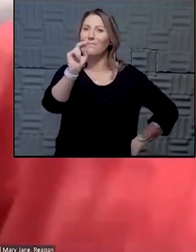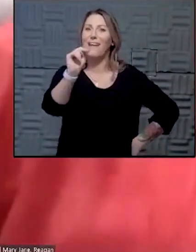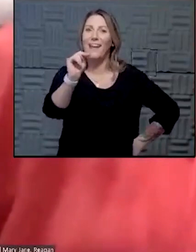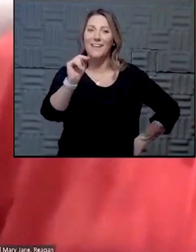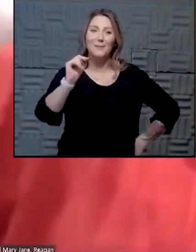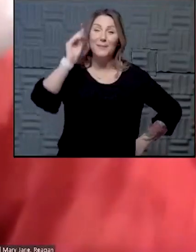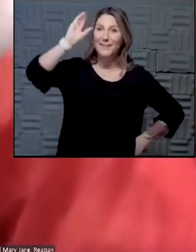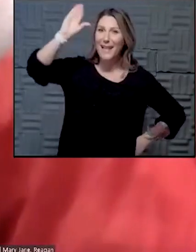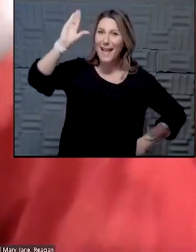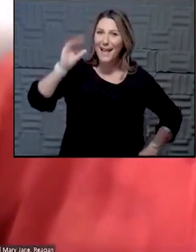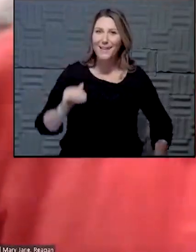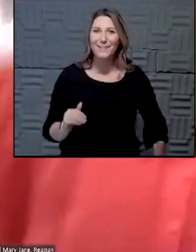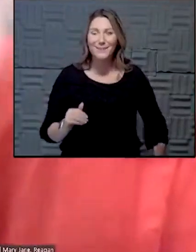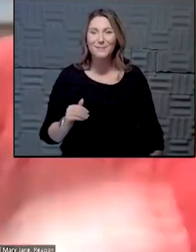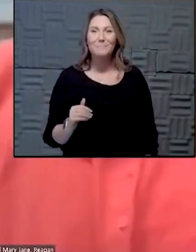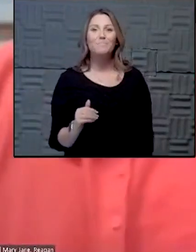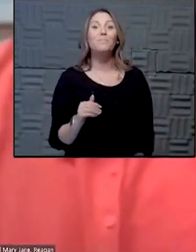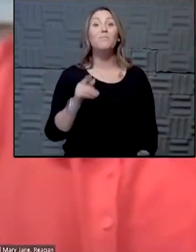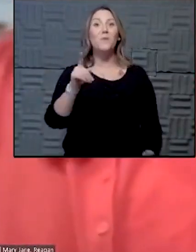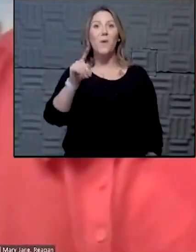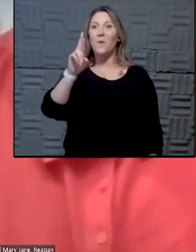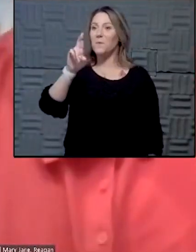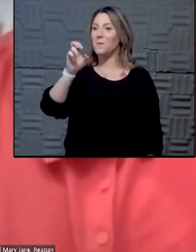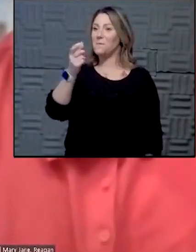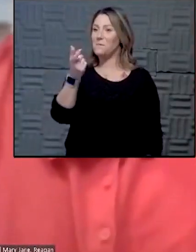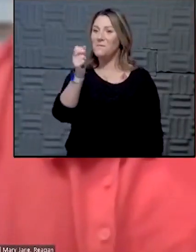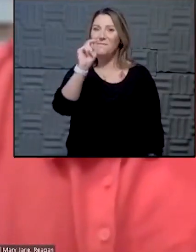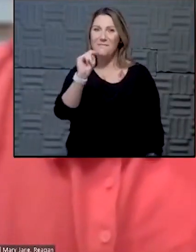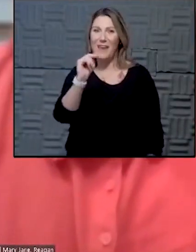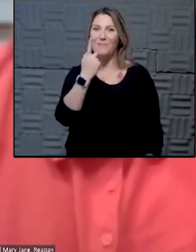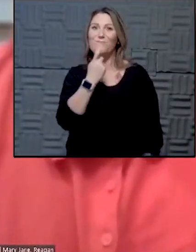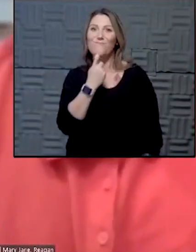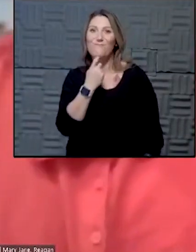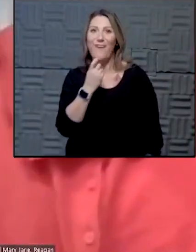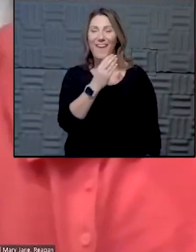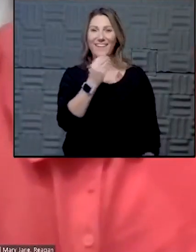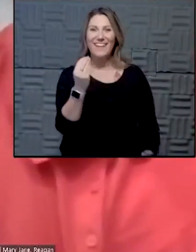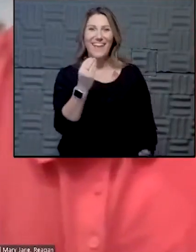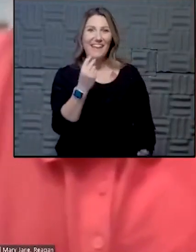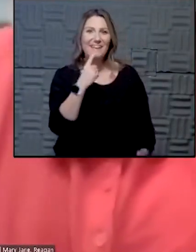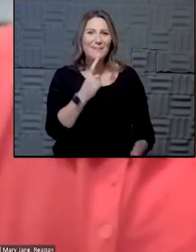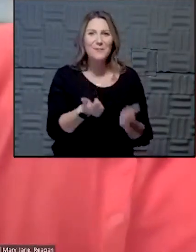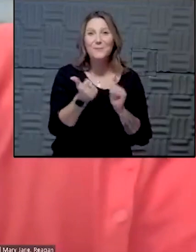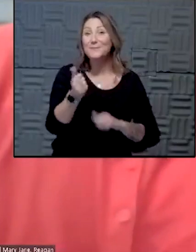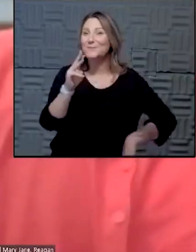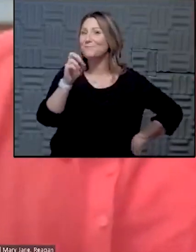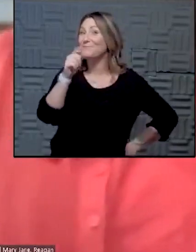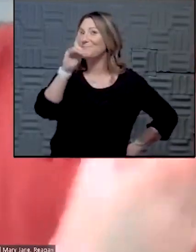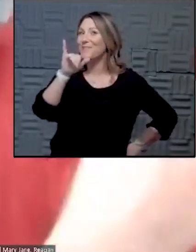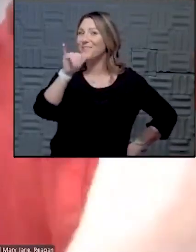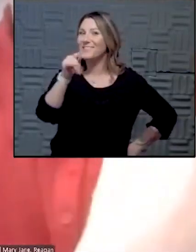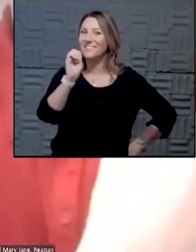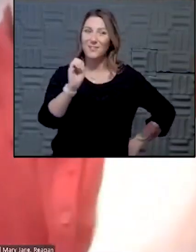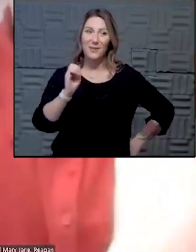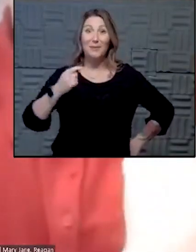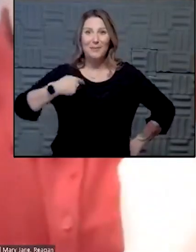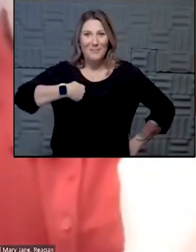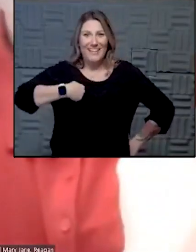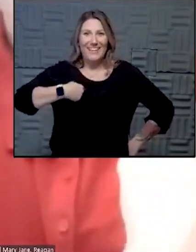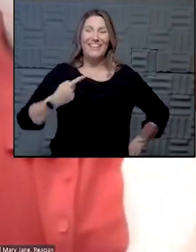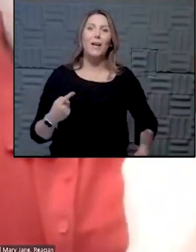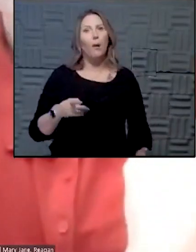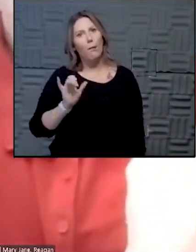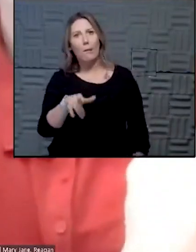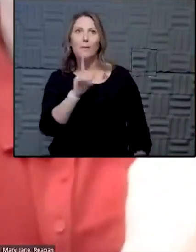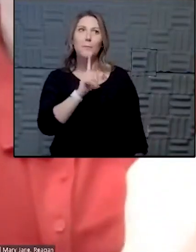I'm Reagan. Okay, so Reagan wears red. Got it. Excellent. And which one of you then is Mary Jane? Me. I guess that had to be